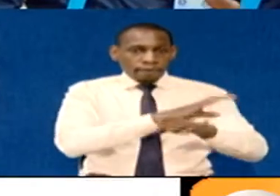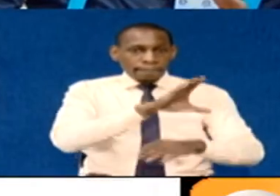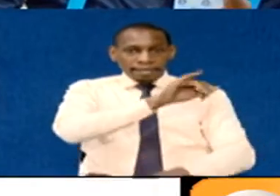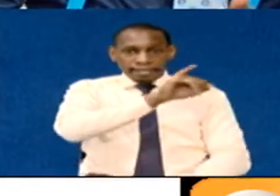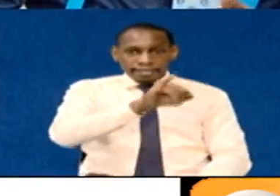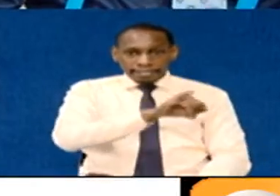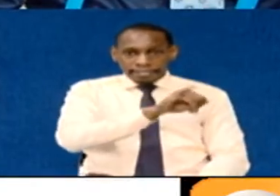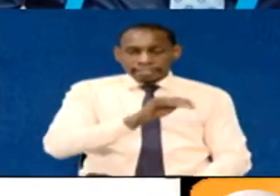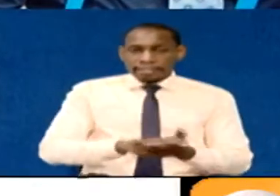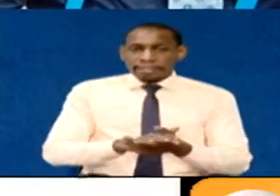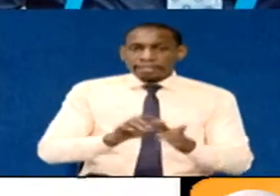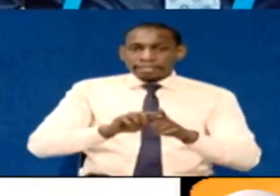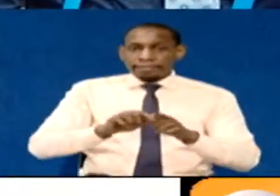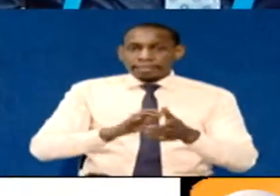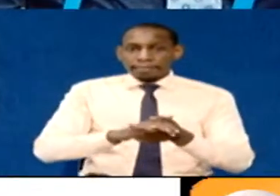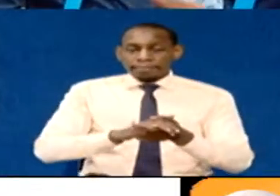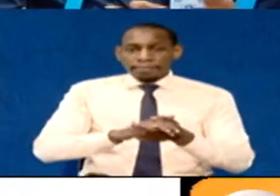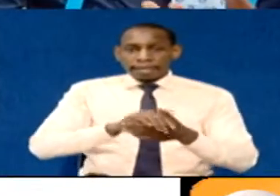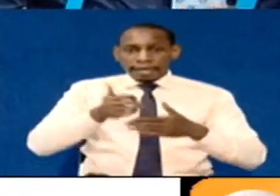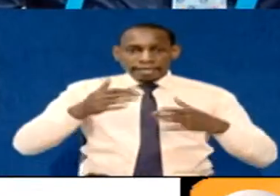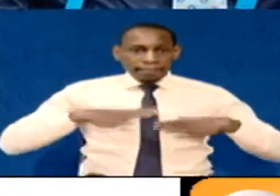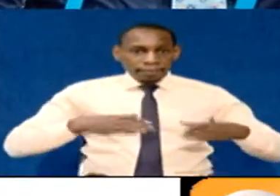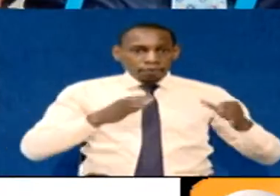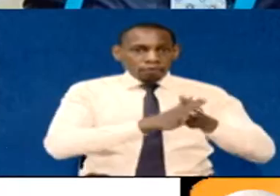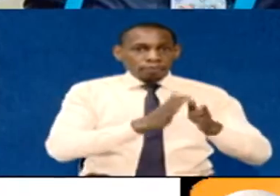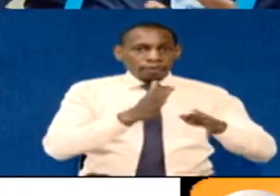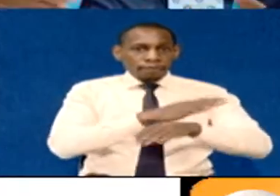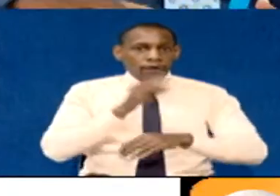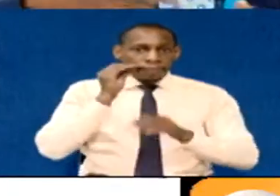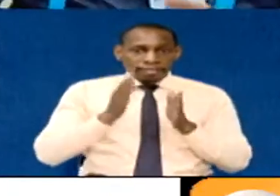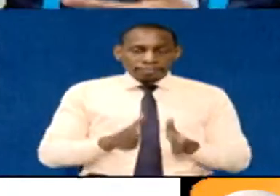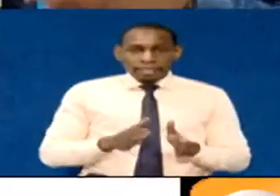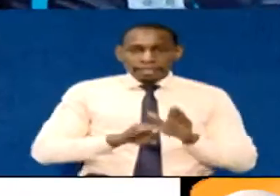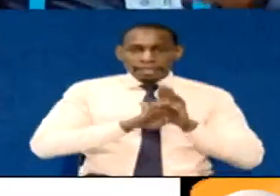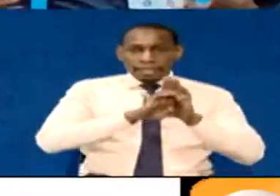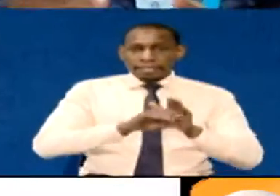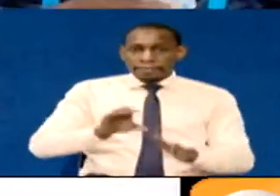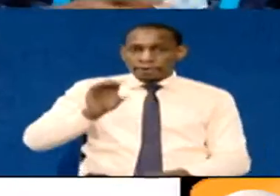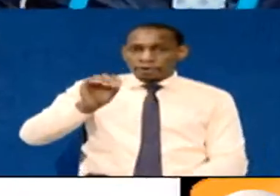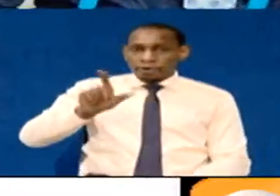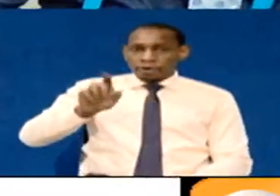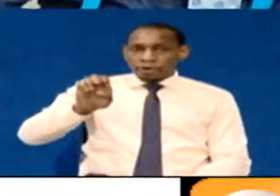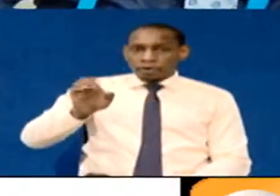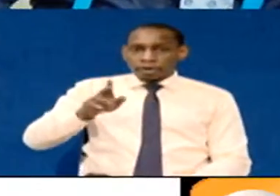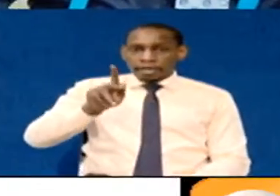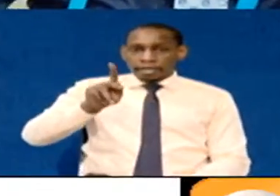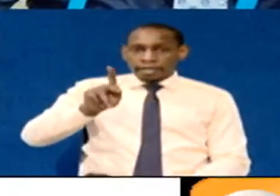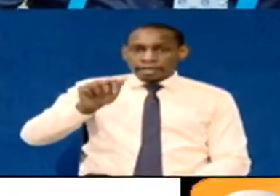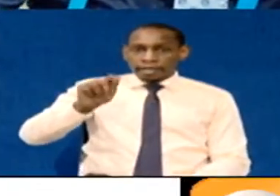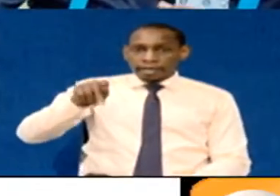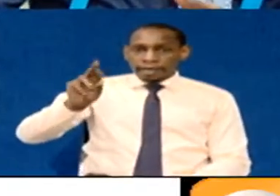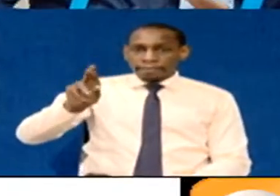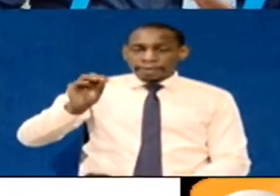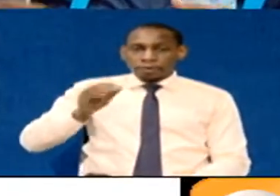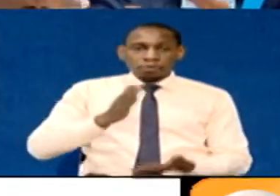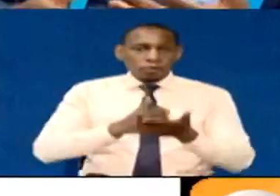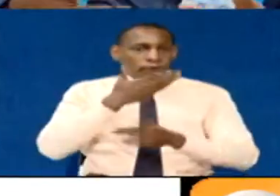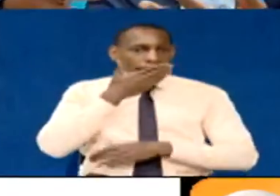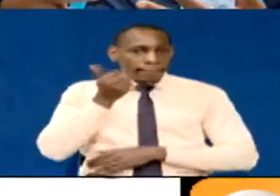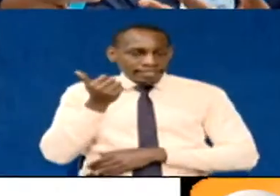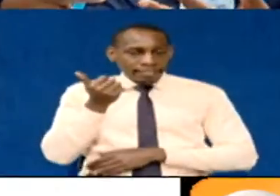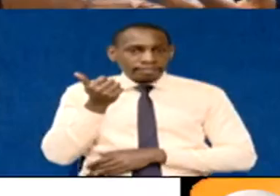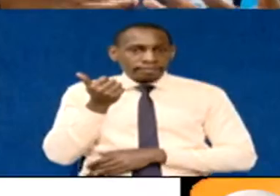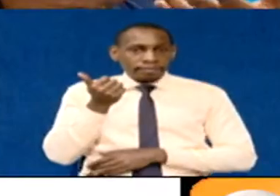there would be other people in this society, former speakers like the Ole Kaparos and all of these things. Wouldn't it be great if we